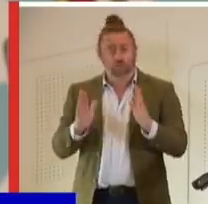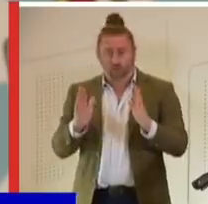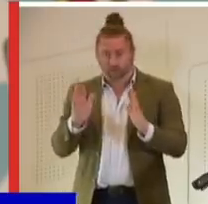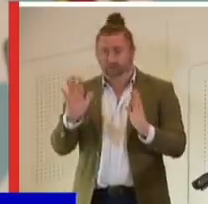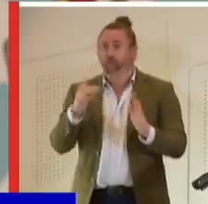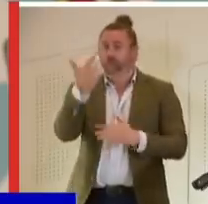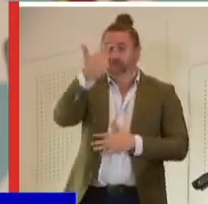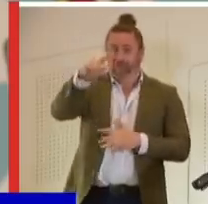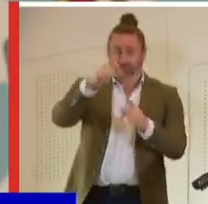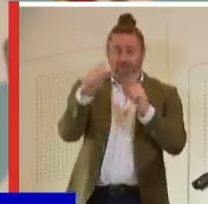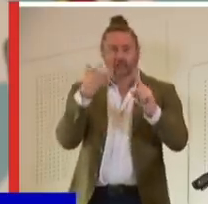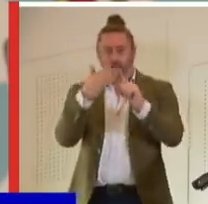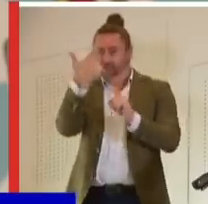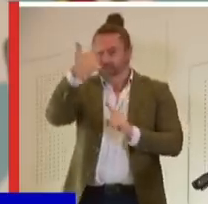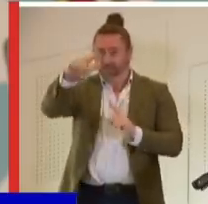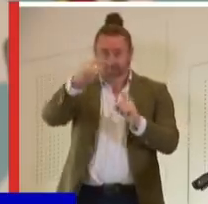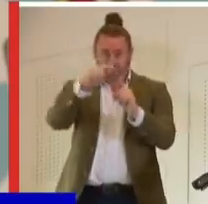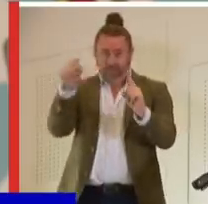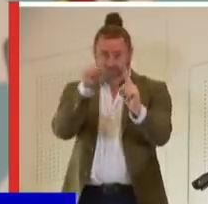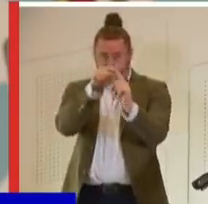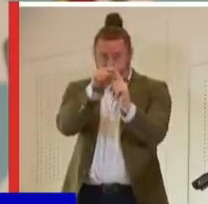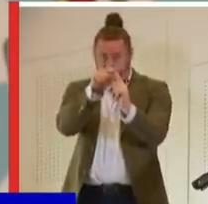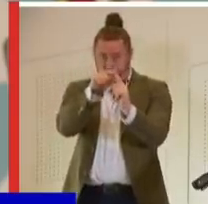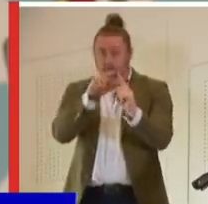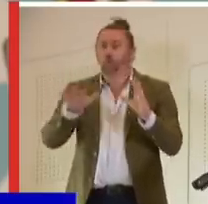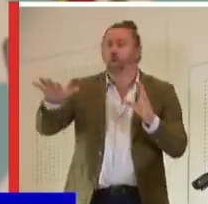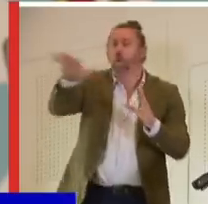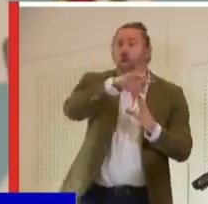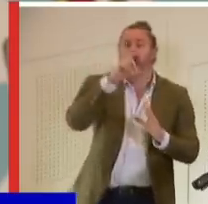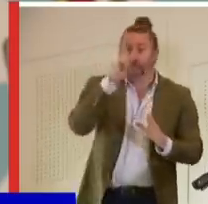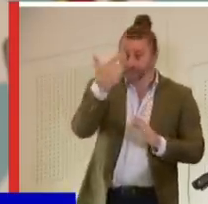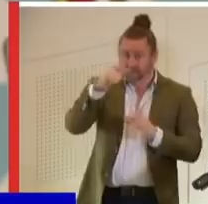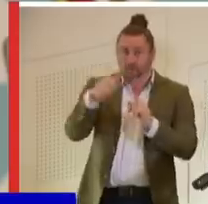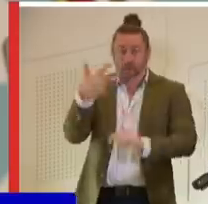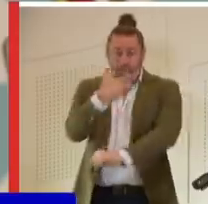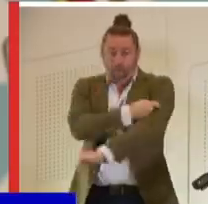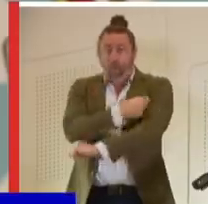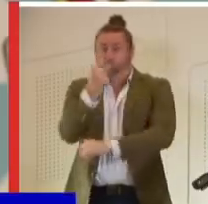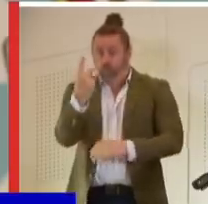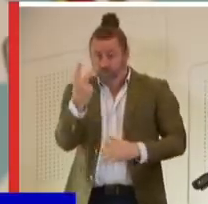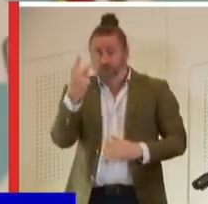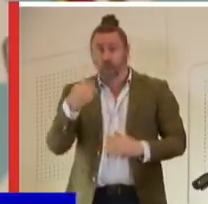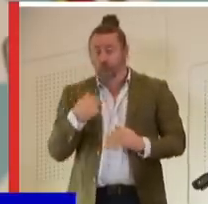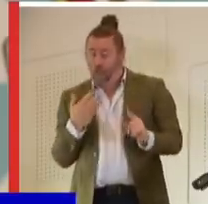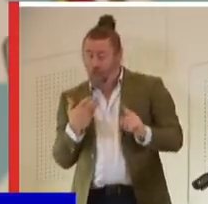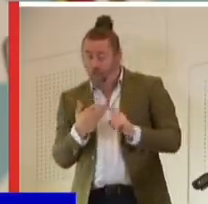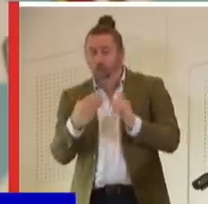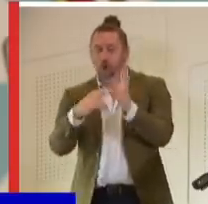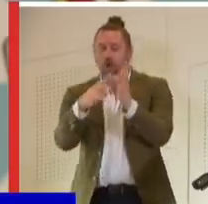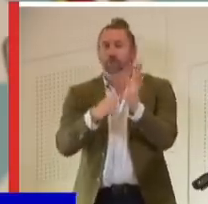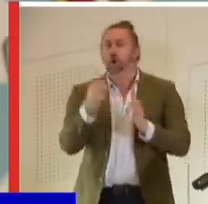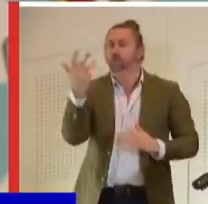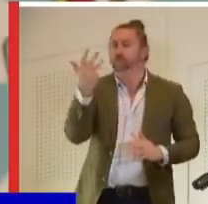So at 70% of Queensland's eligible population fully vaccinated is expected on November the